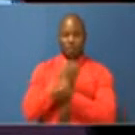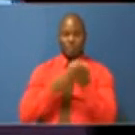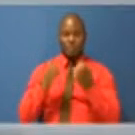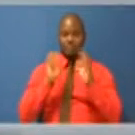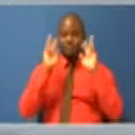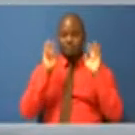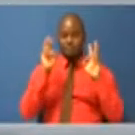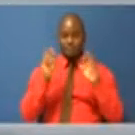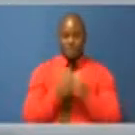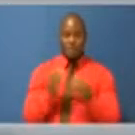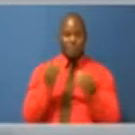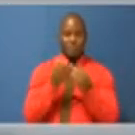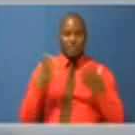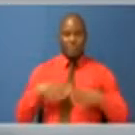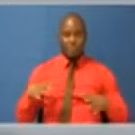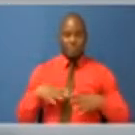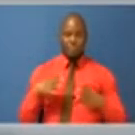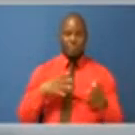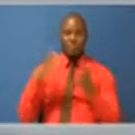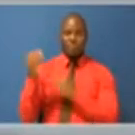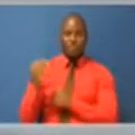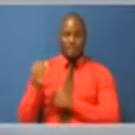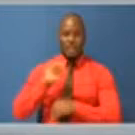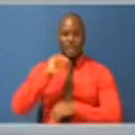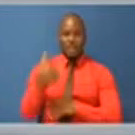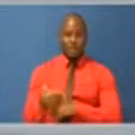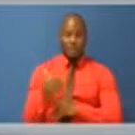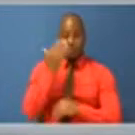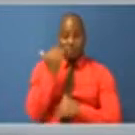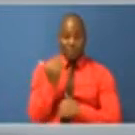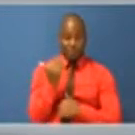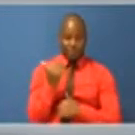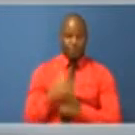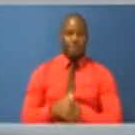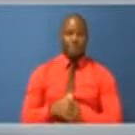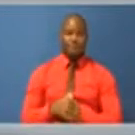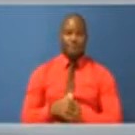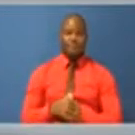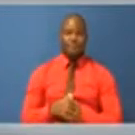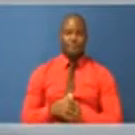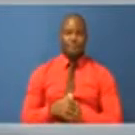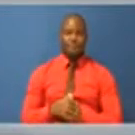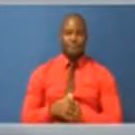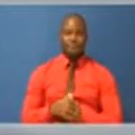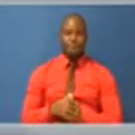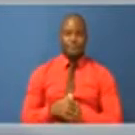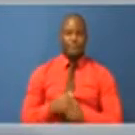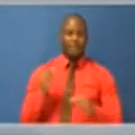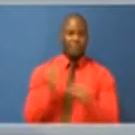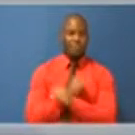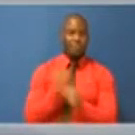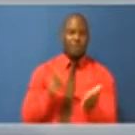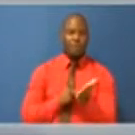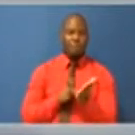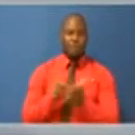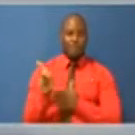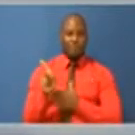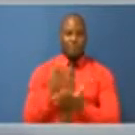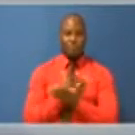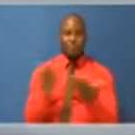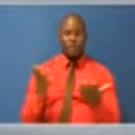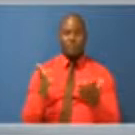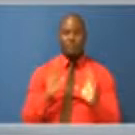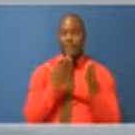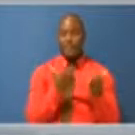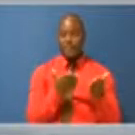fact a lot of people hope to go to the informal sectors because they can't afford whatever is